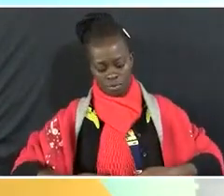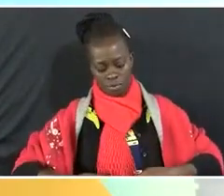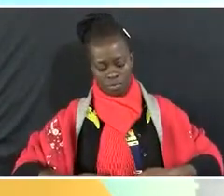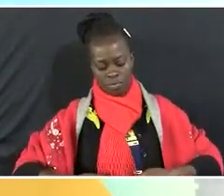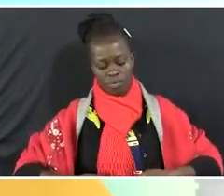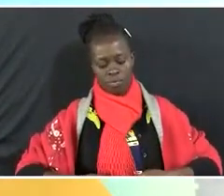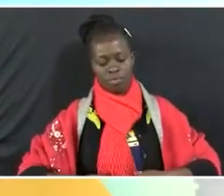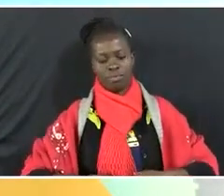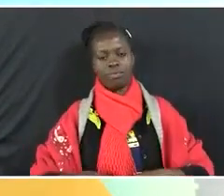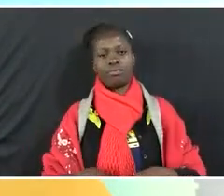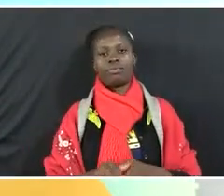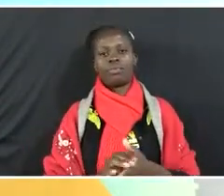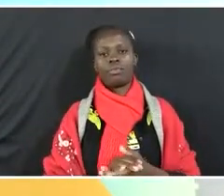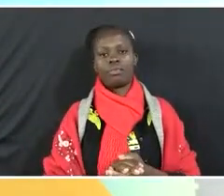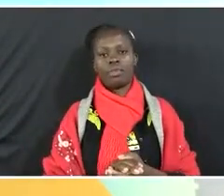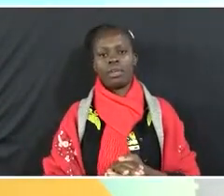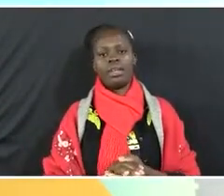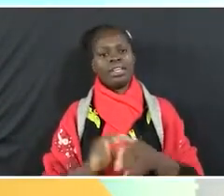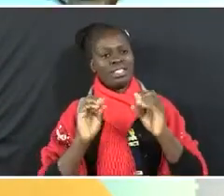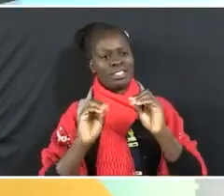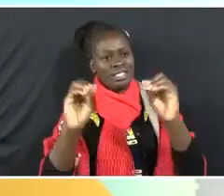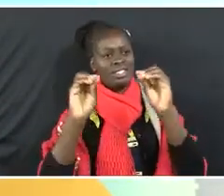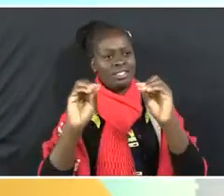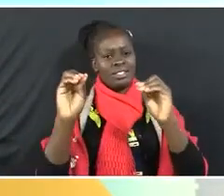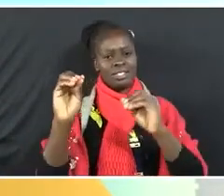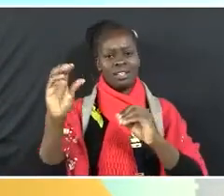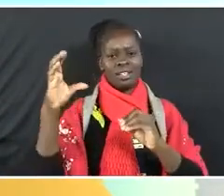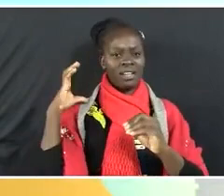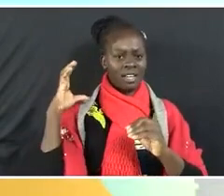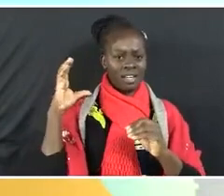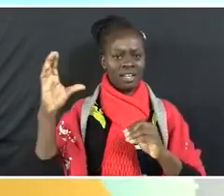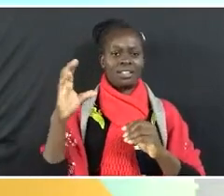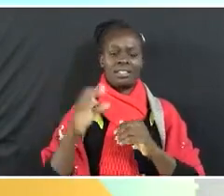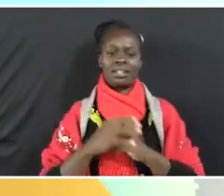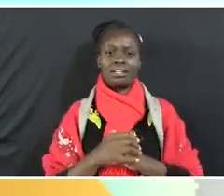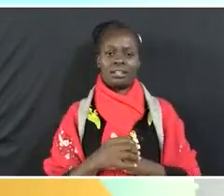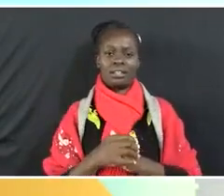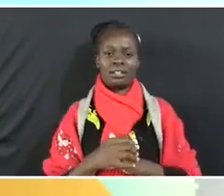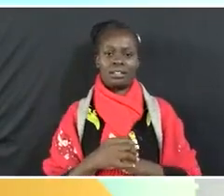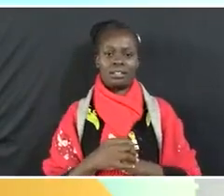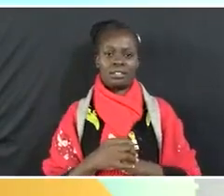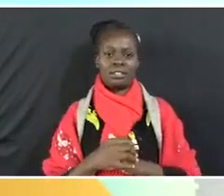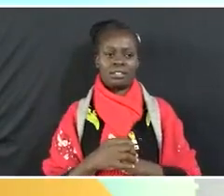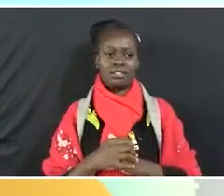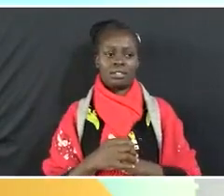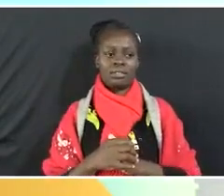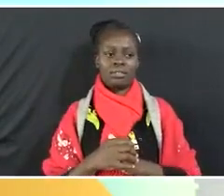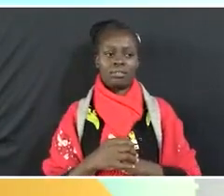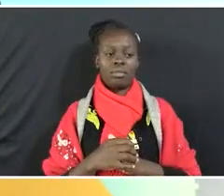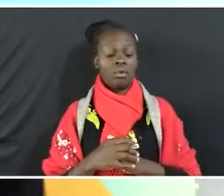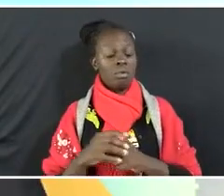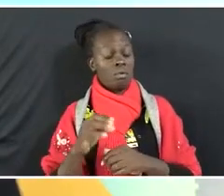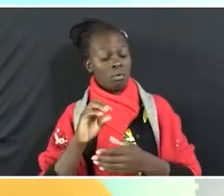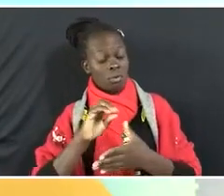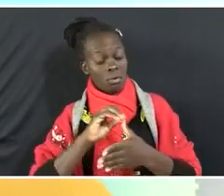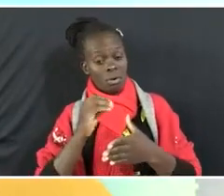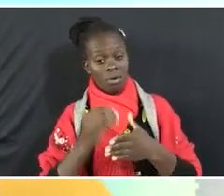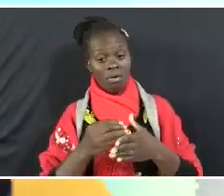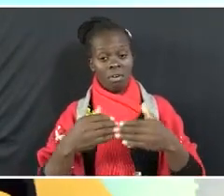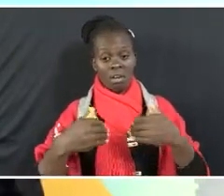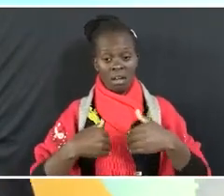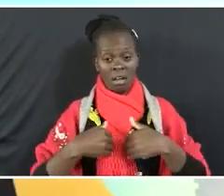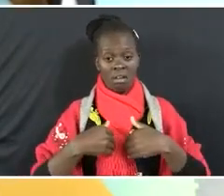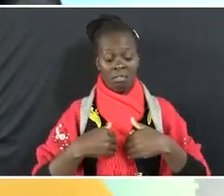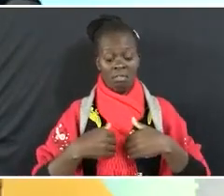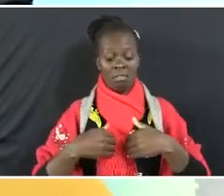Ensure our young children have character that can be able to get into that sanctuary. Or else, we will have a sanctuary